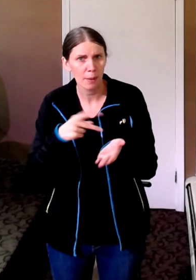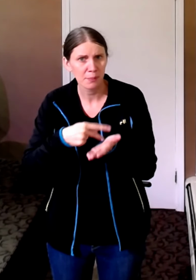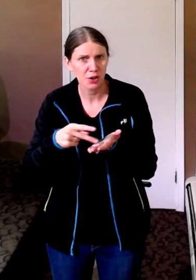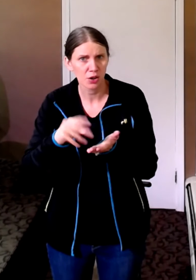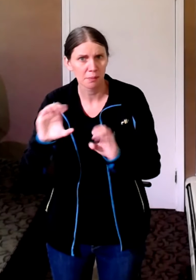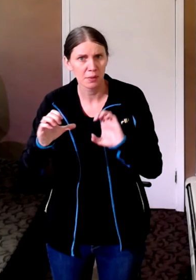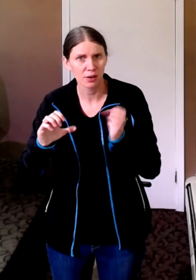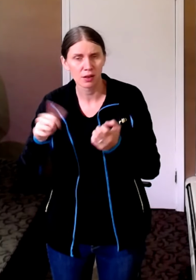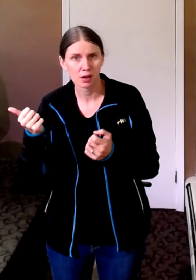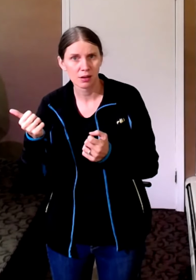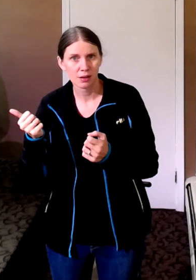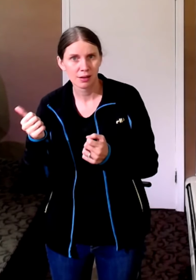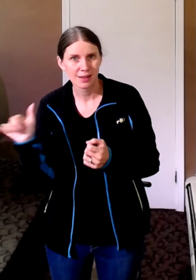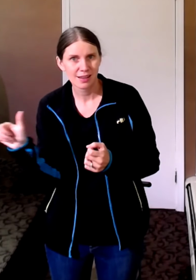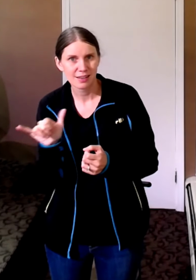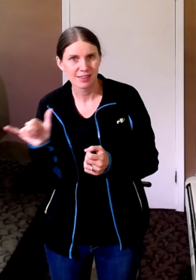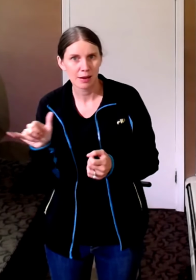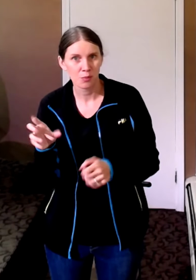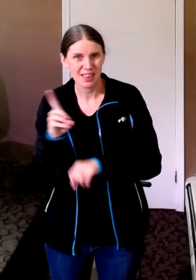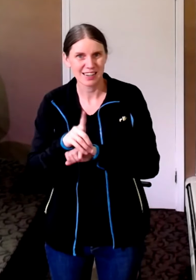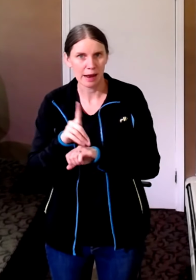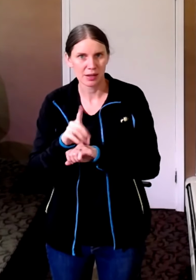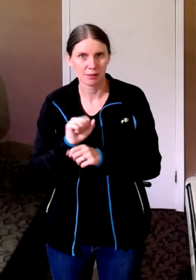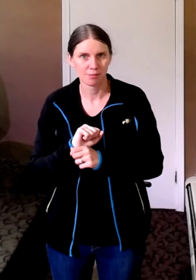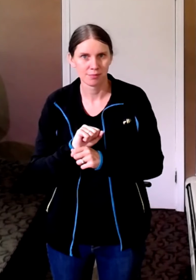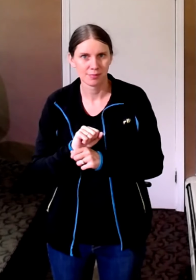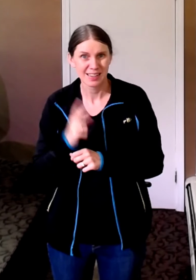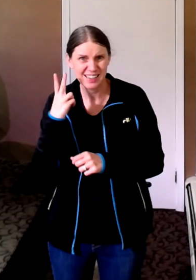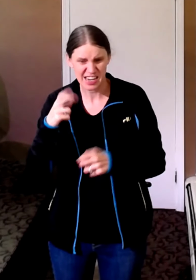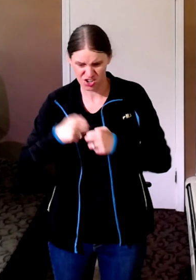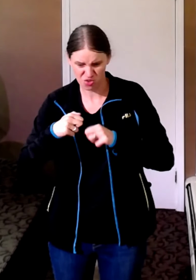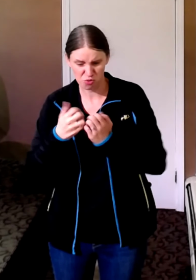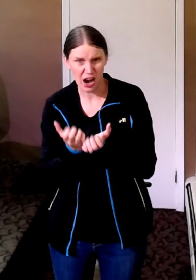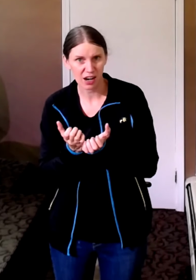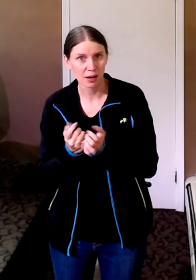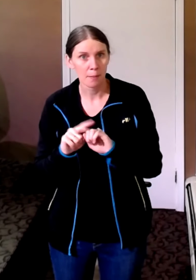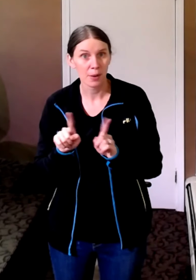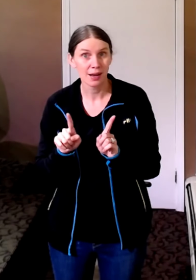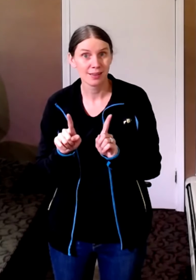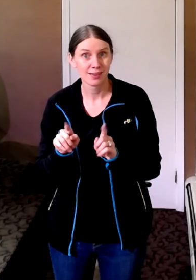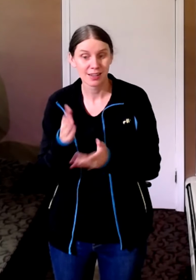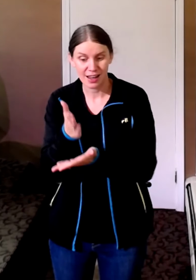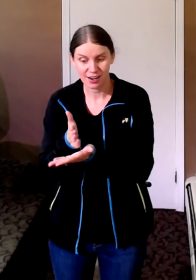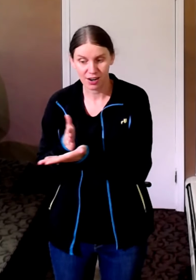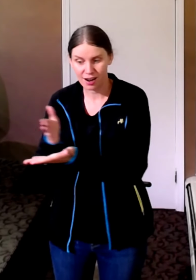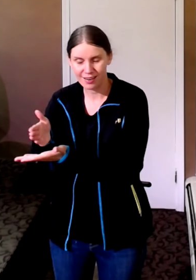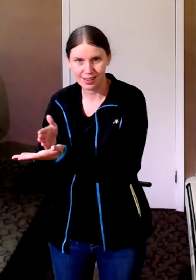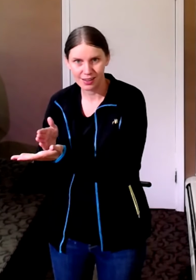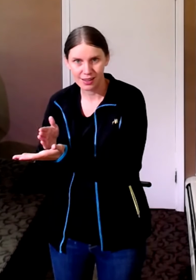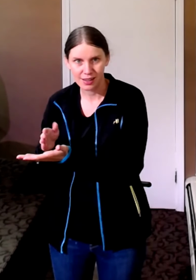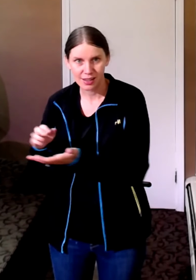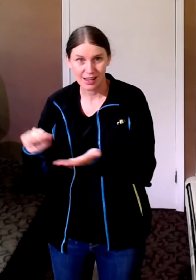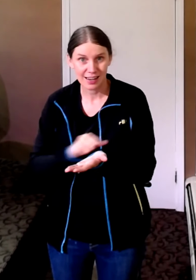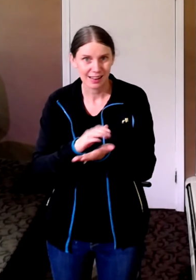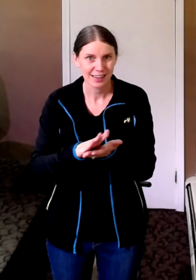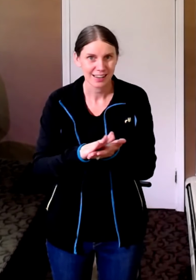other. Same with a diamond. It looks like a rock until they cut it, and clean it, and polish it.